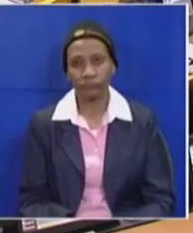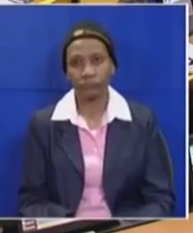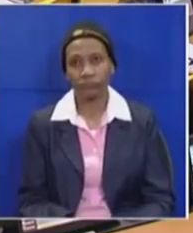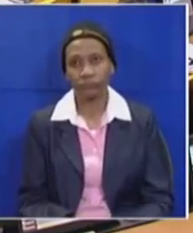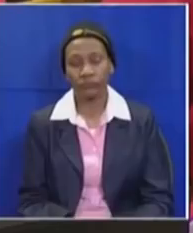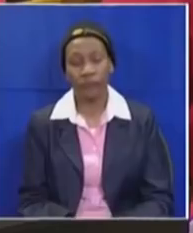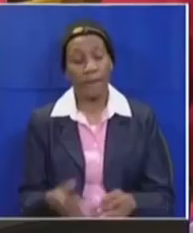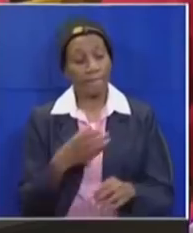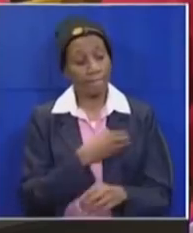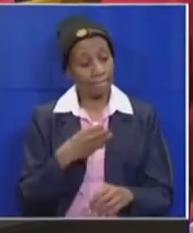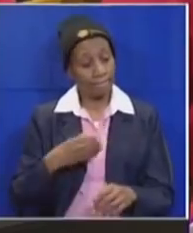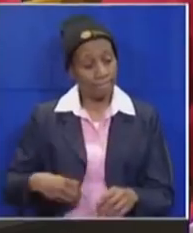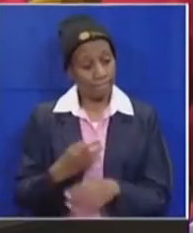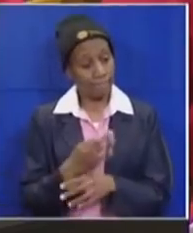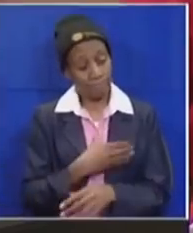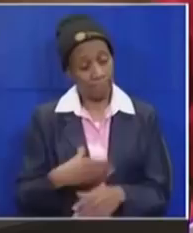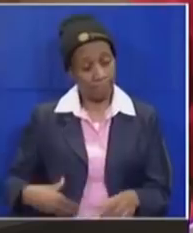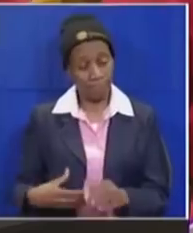Mr. Deputy President.